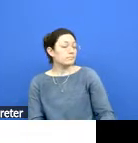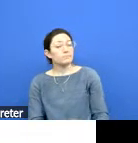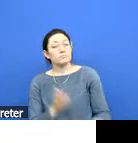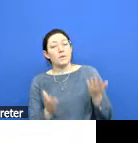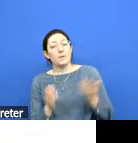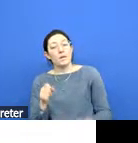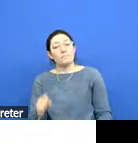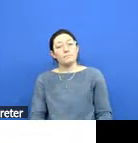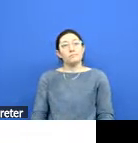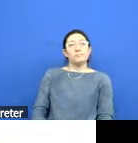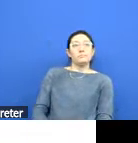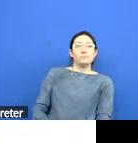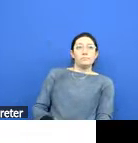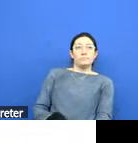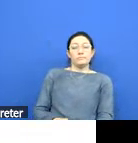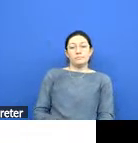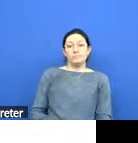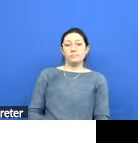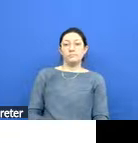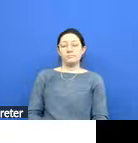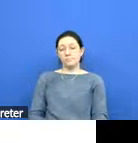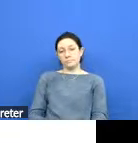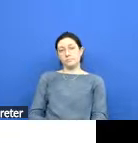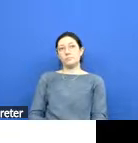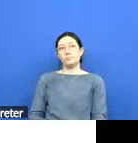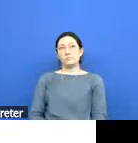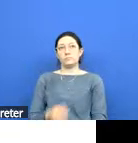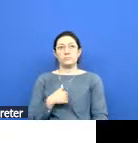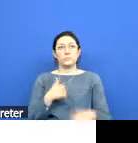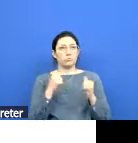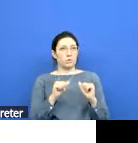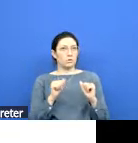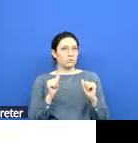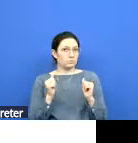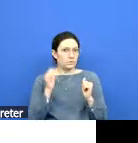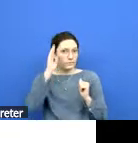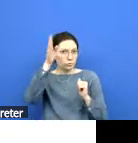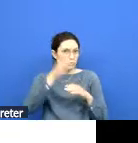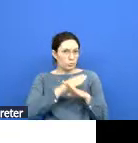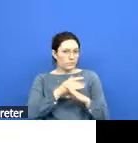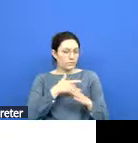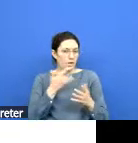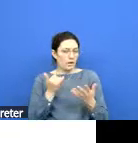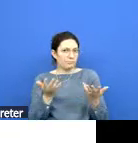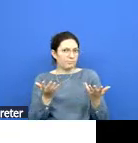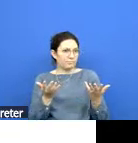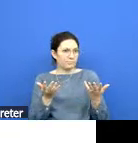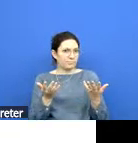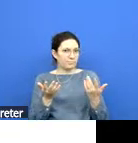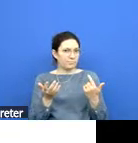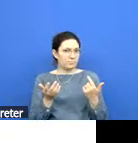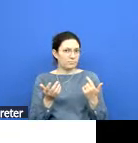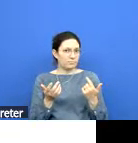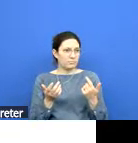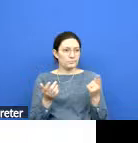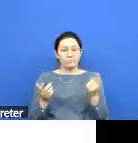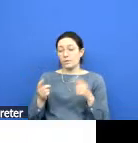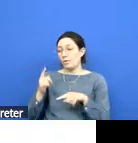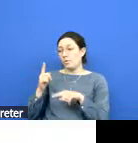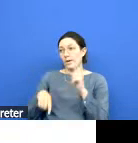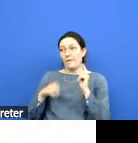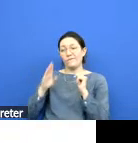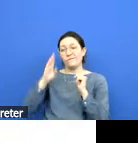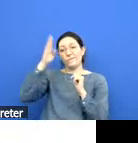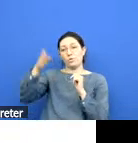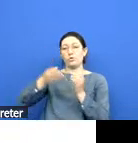potentially. Again, I'm just trying to future-proof this. well, first off, you can never future-proof because